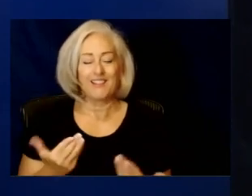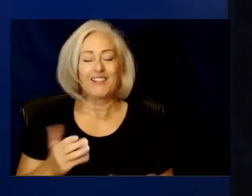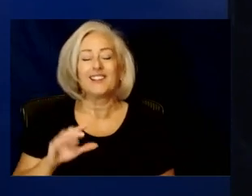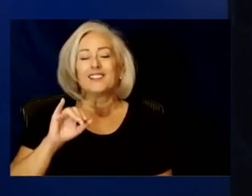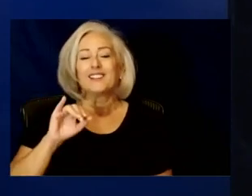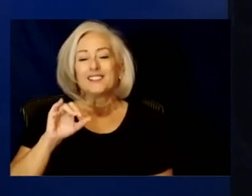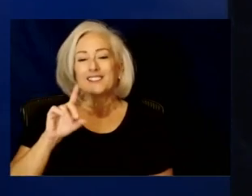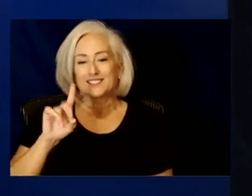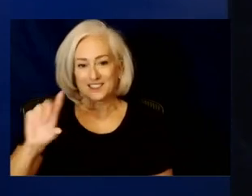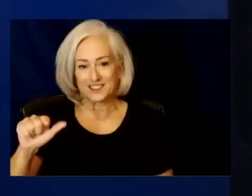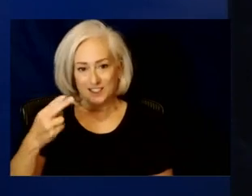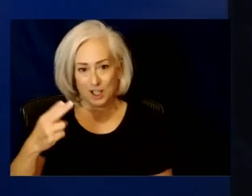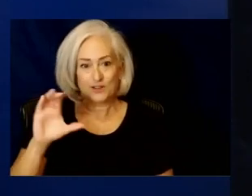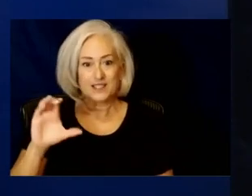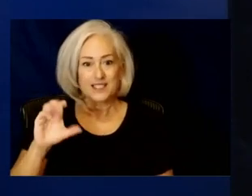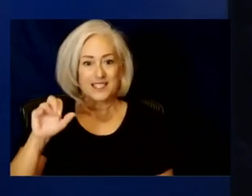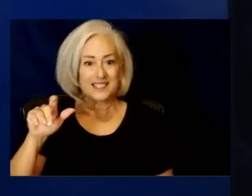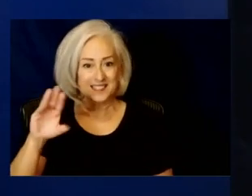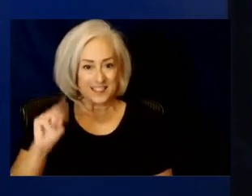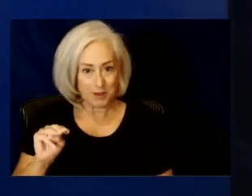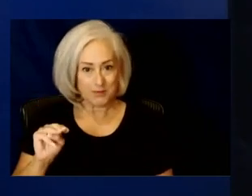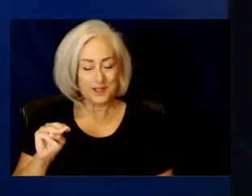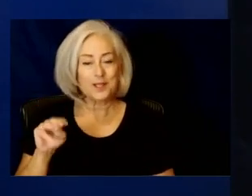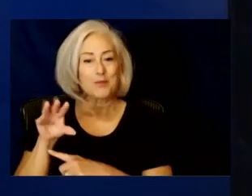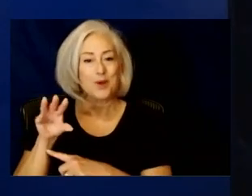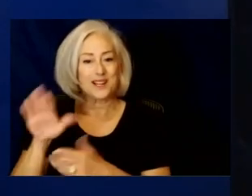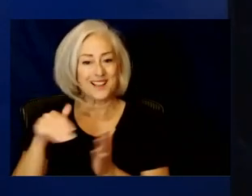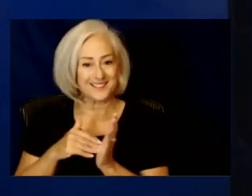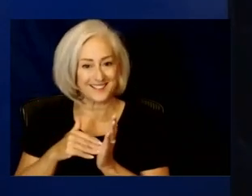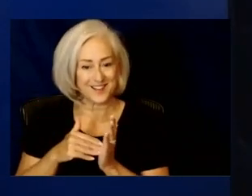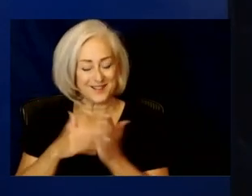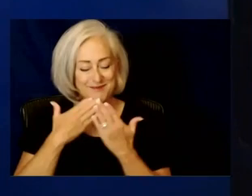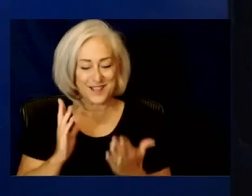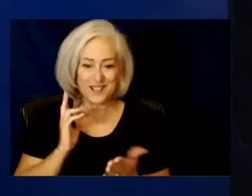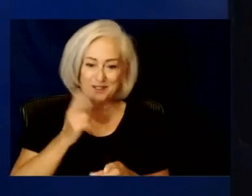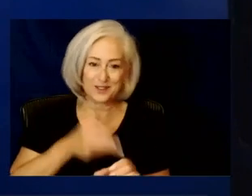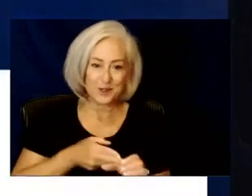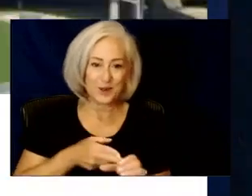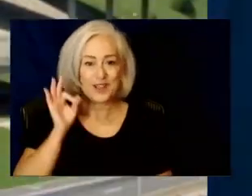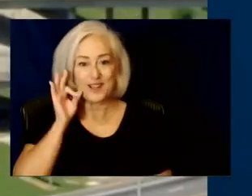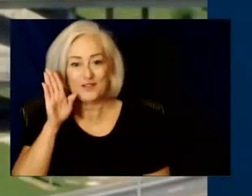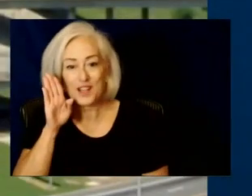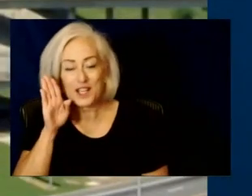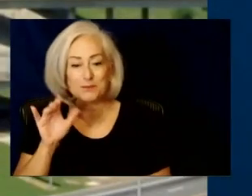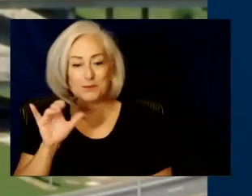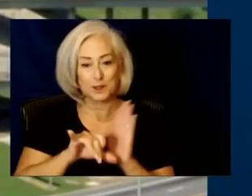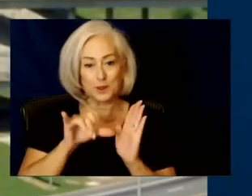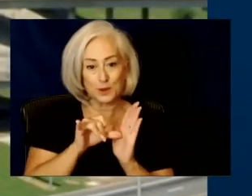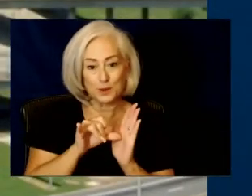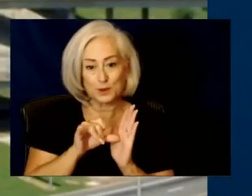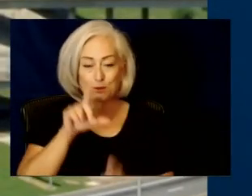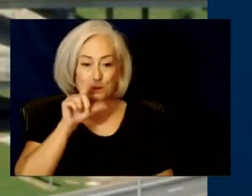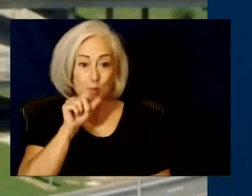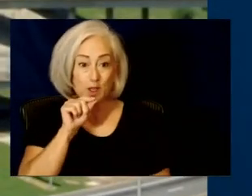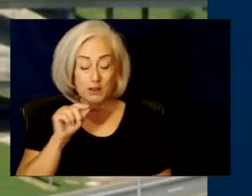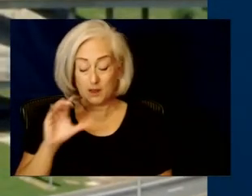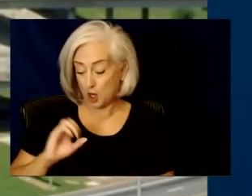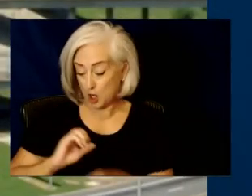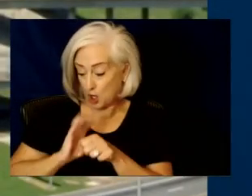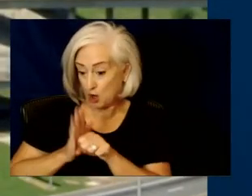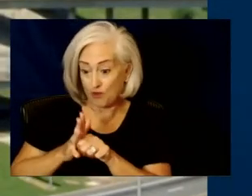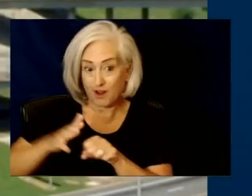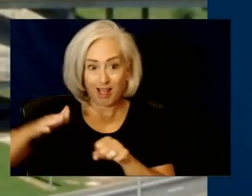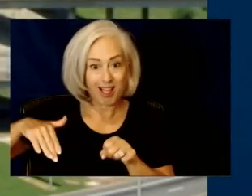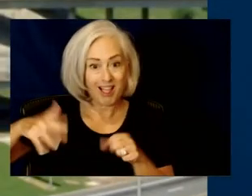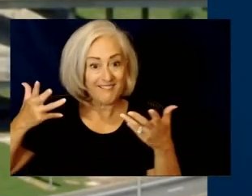Studio. A lot of words there. Thanks for joining us on Facebook, YouTube, and Twitter. COVID is not done with this yet. The BA5